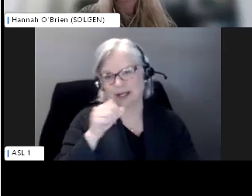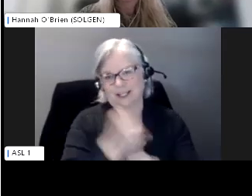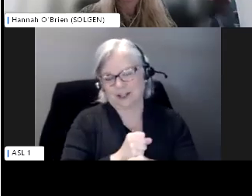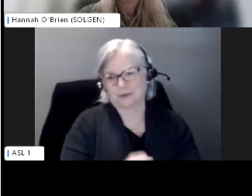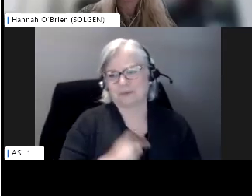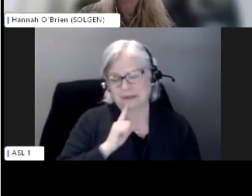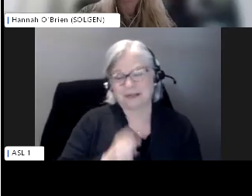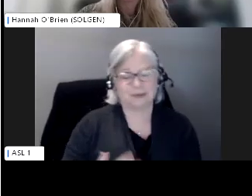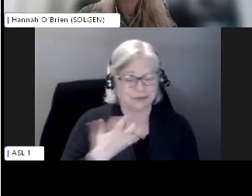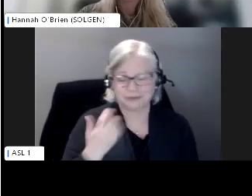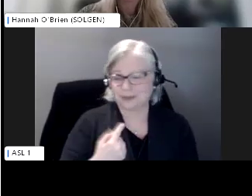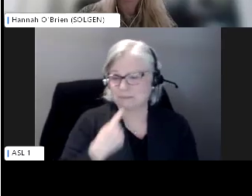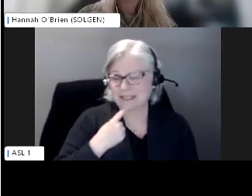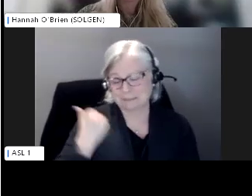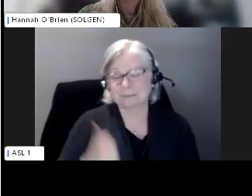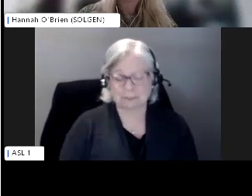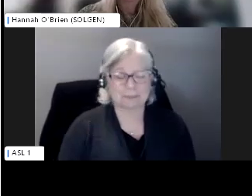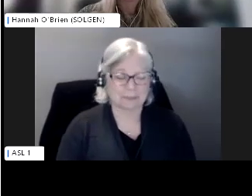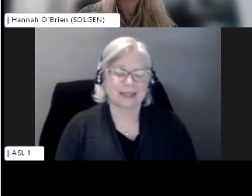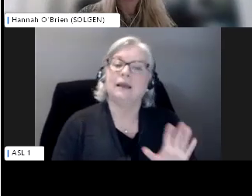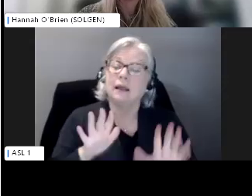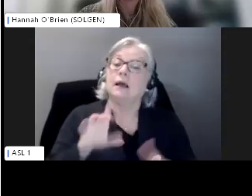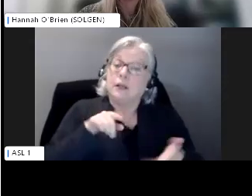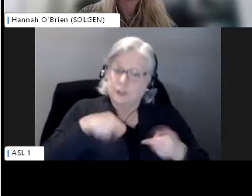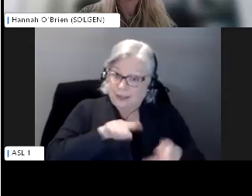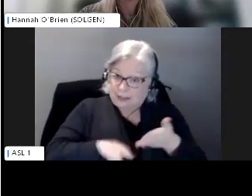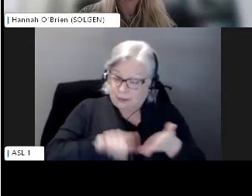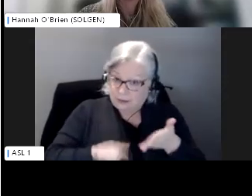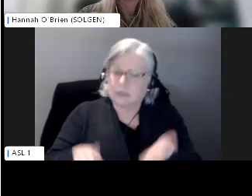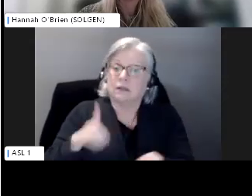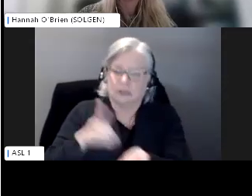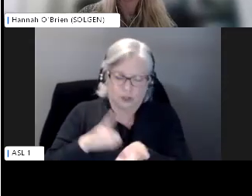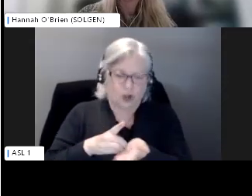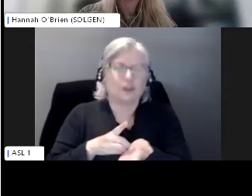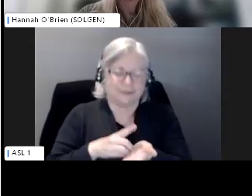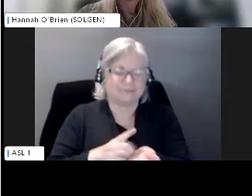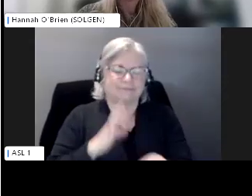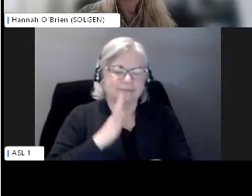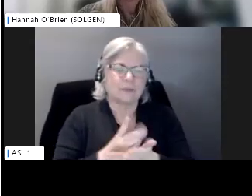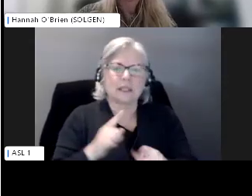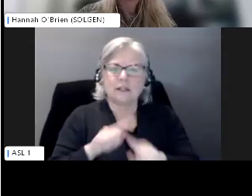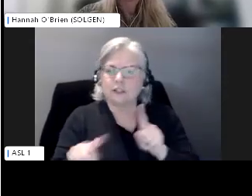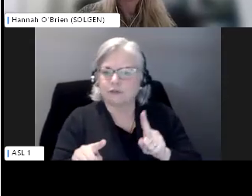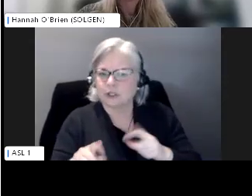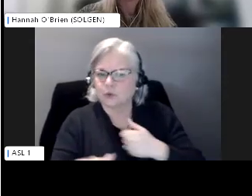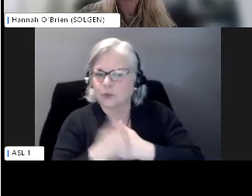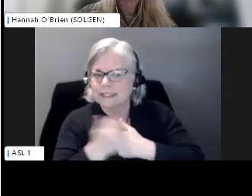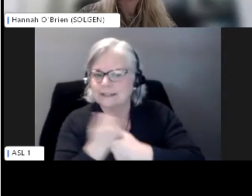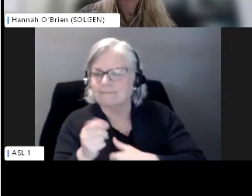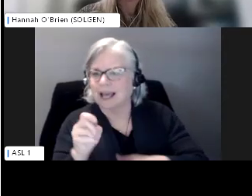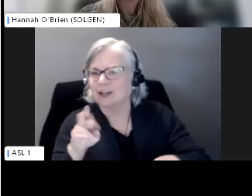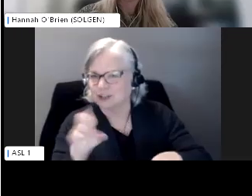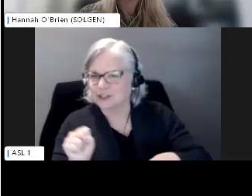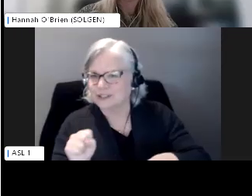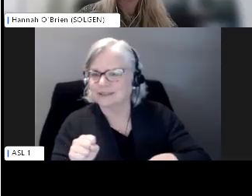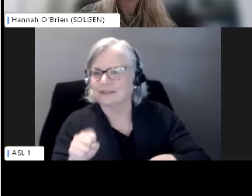terribly. At the inquest, Dr. Jaffe identified various risk factors for intimate partner homicide that were present